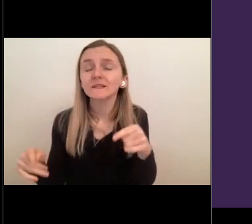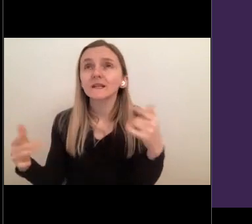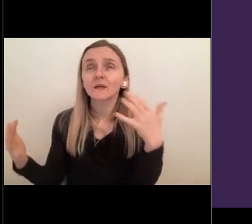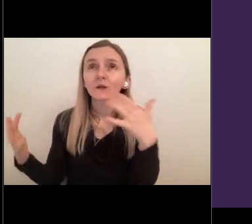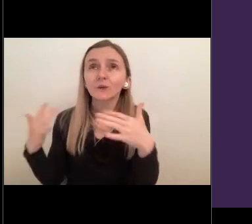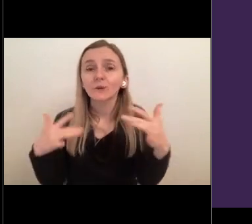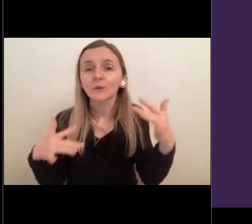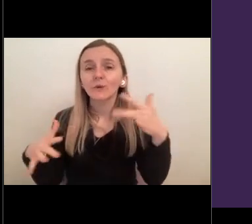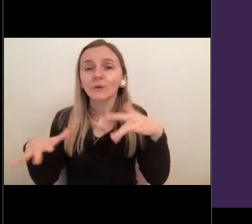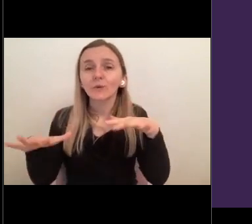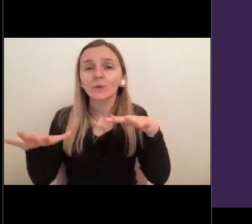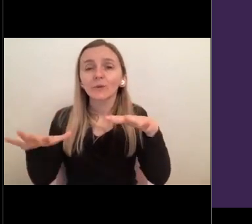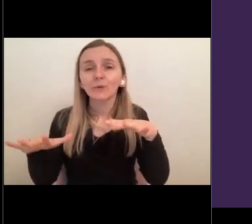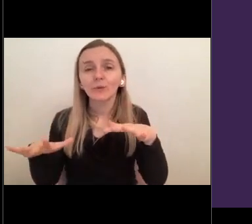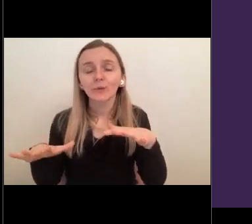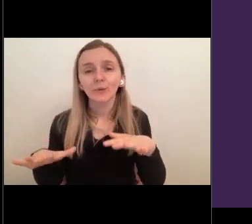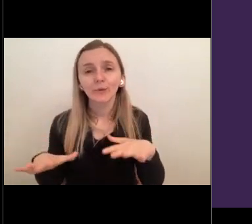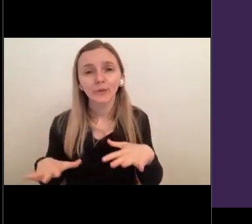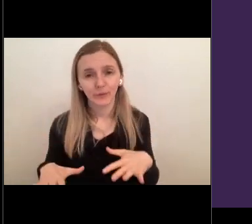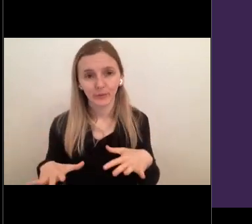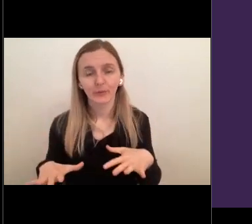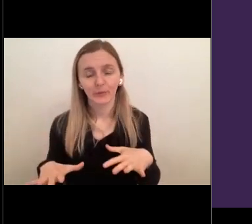down, to help you to